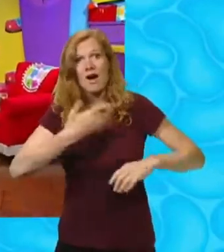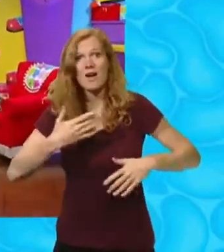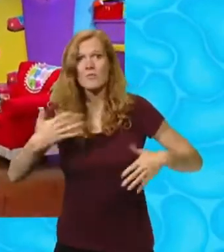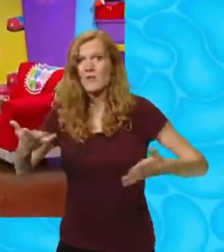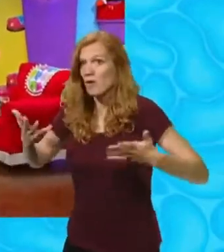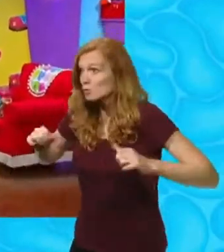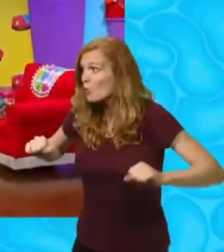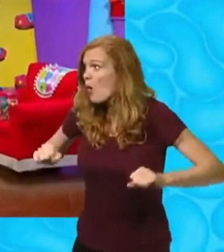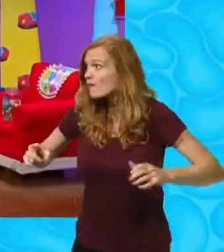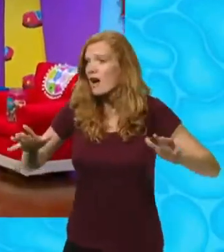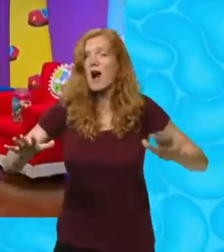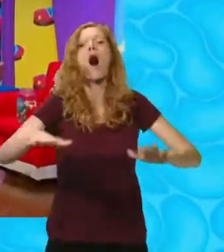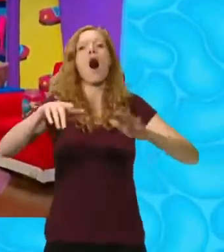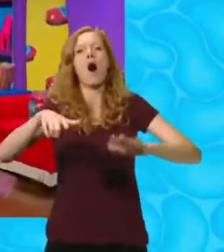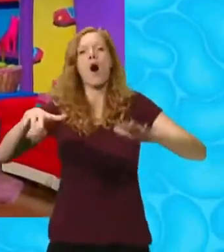right.